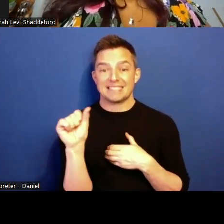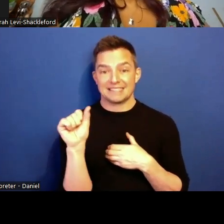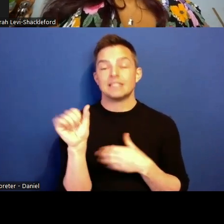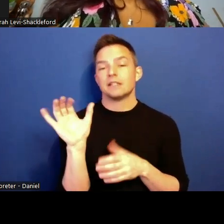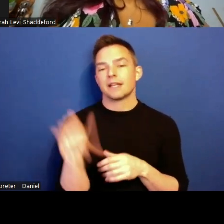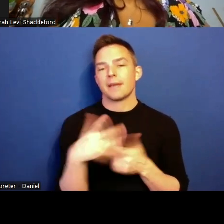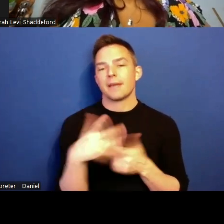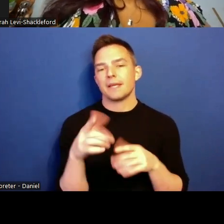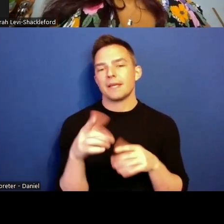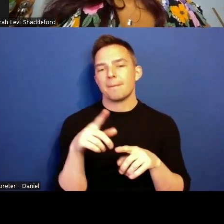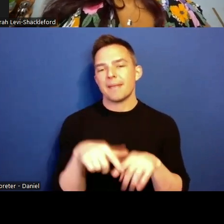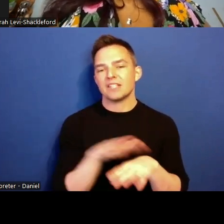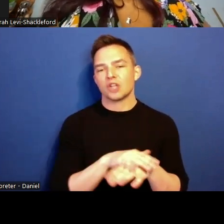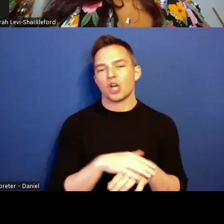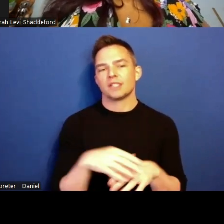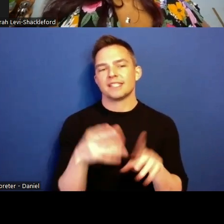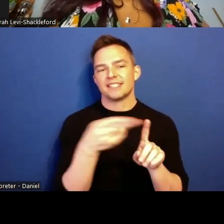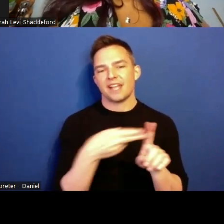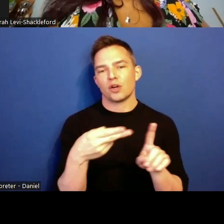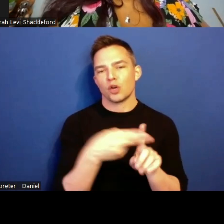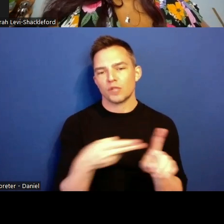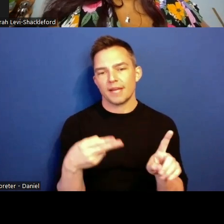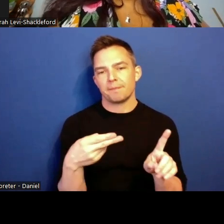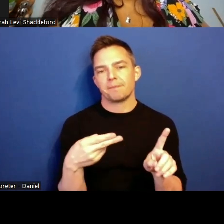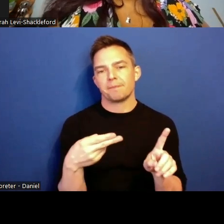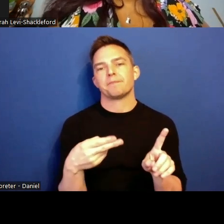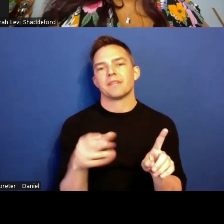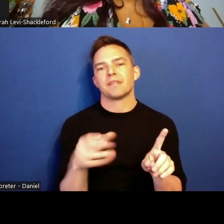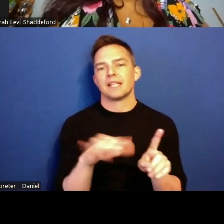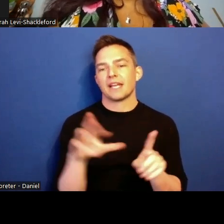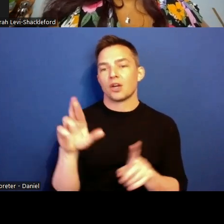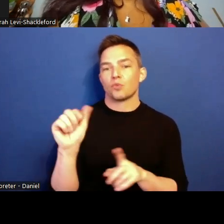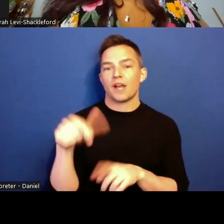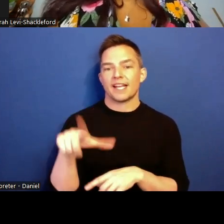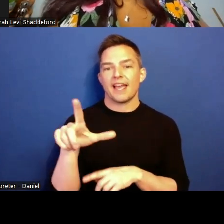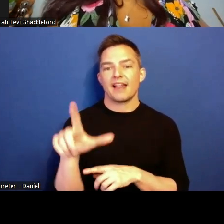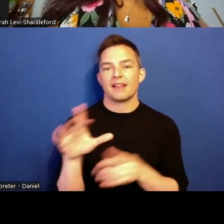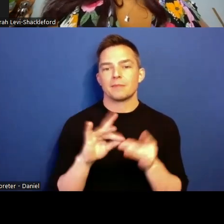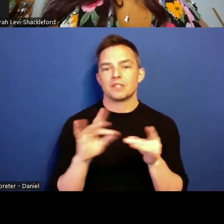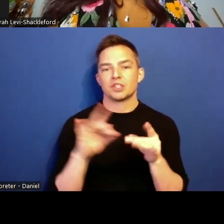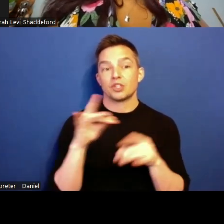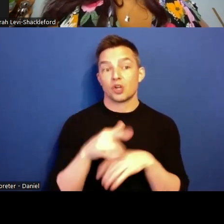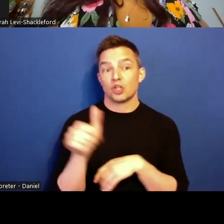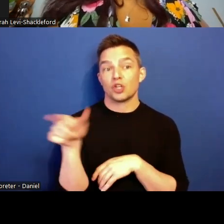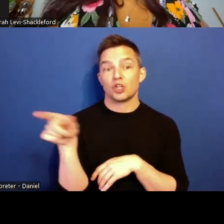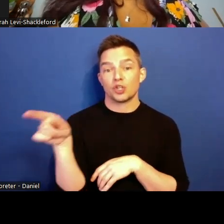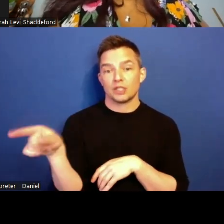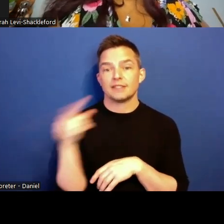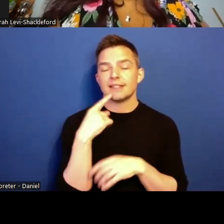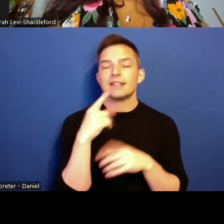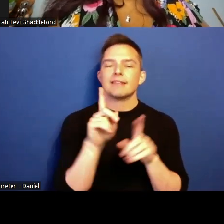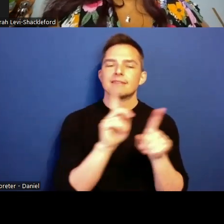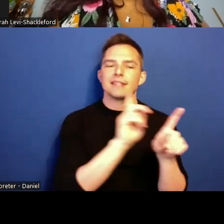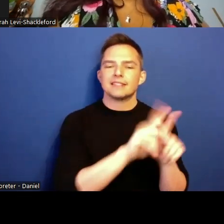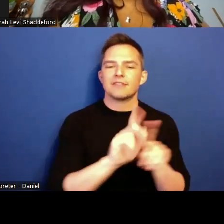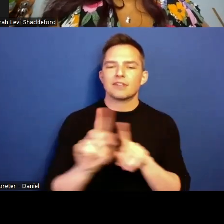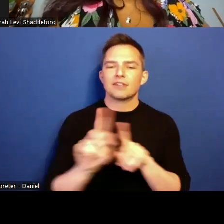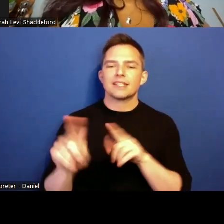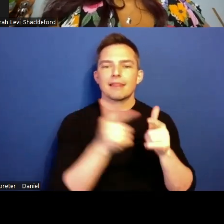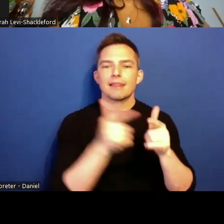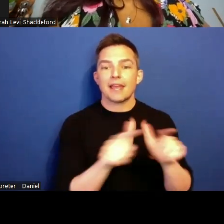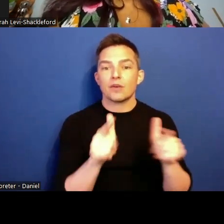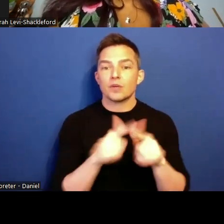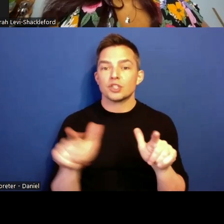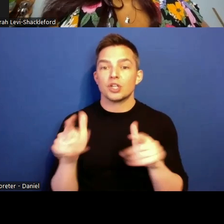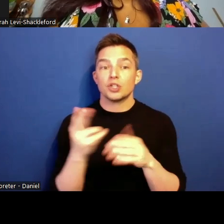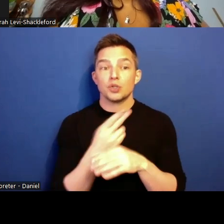based on stereotypes. And like Raquel mentioned earlier, the different type of language that's used